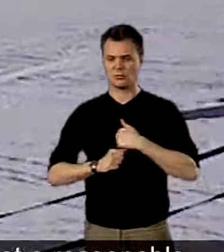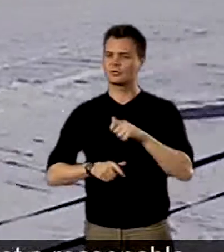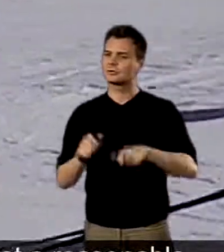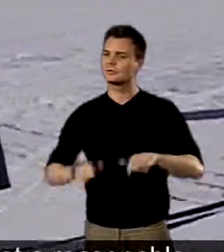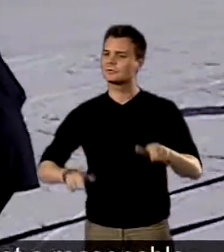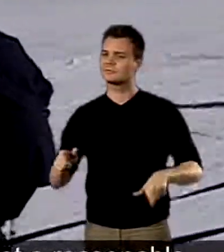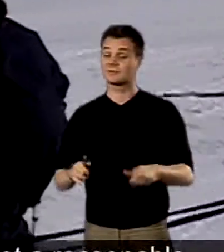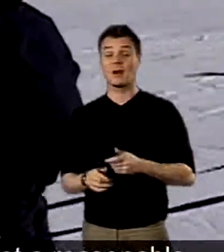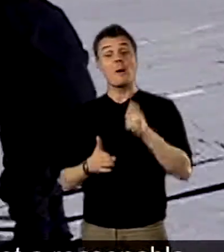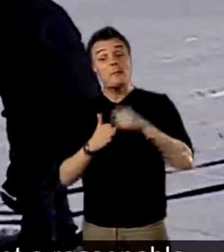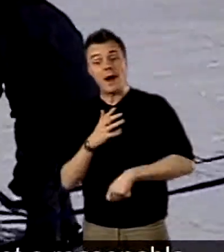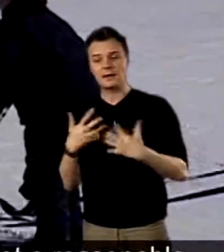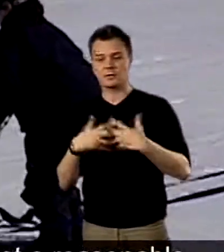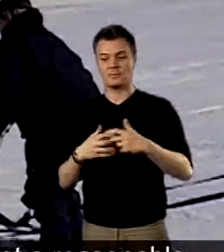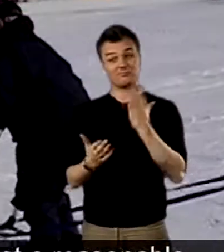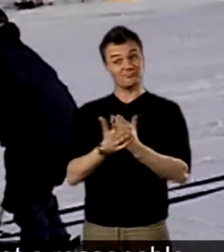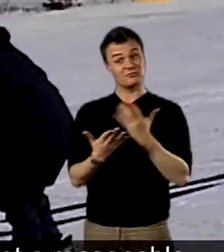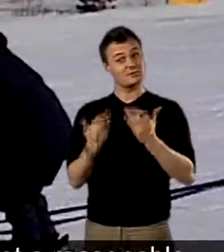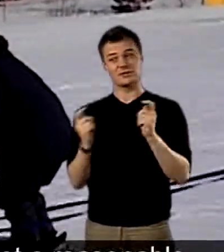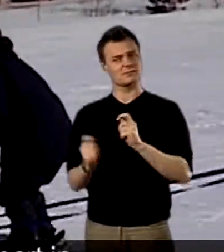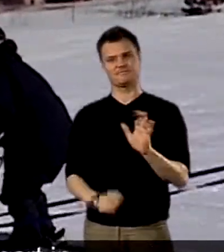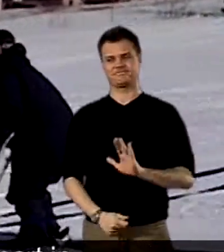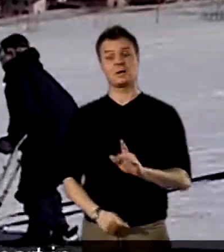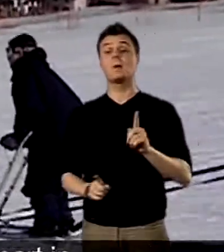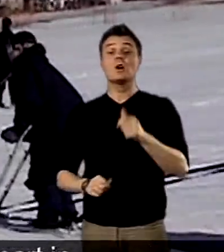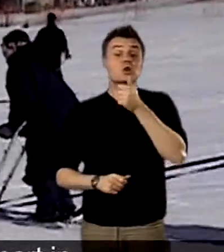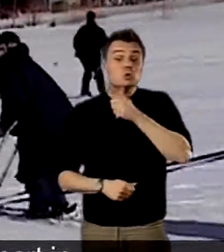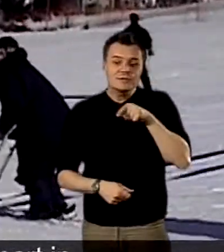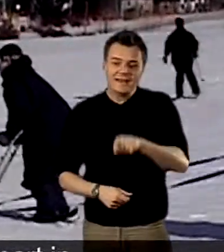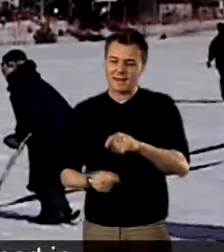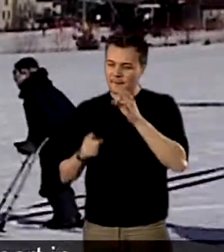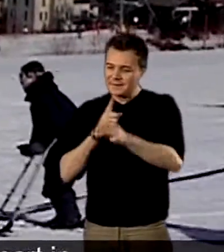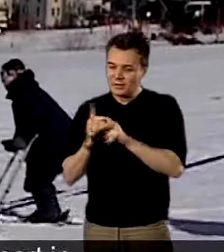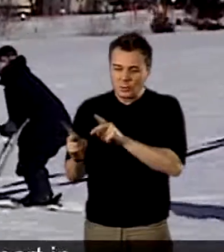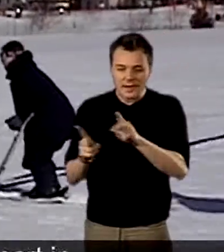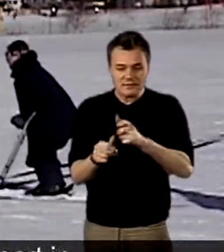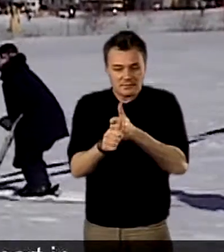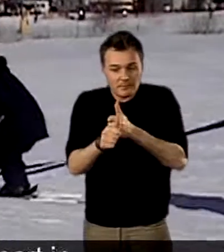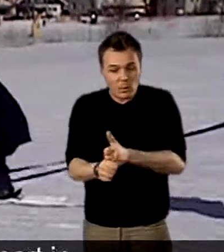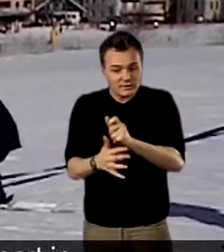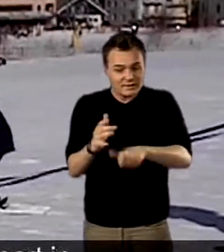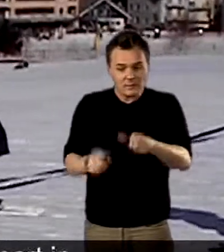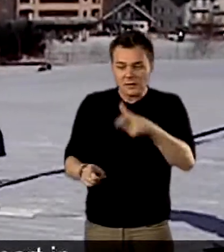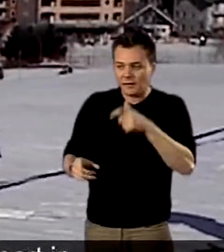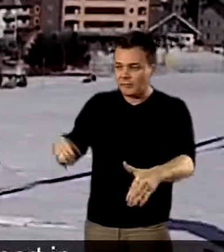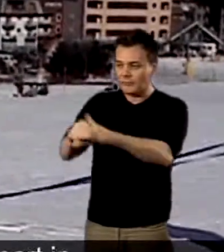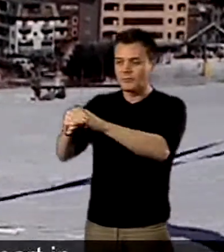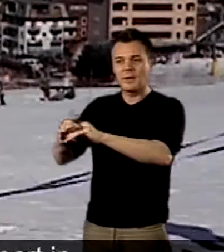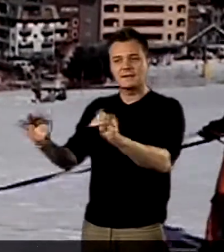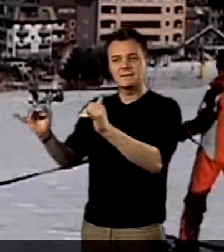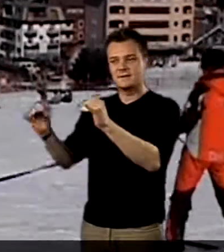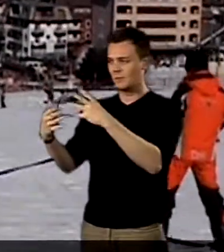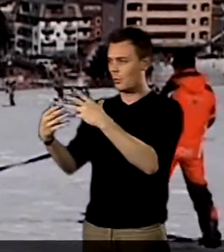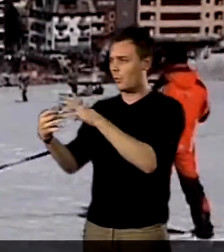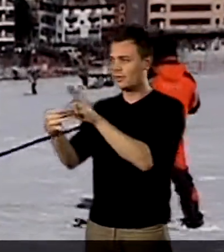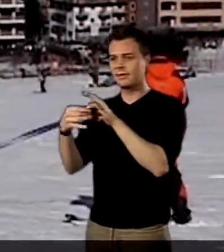not a reasonable adjustment, but using it in particular ways to support disabled pupils to take part in activities alongside their peers can be a